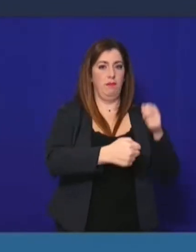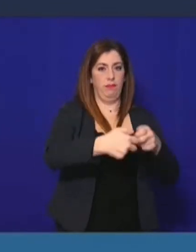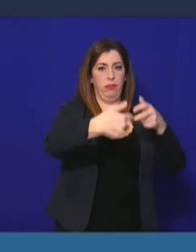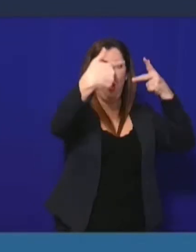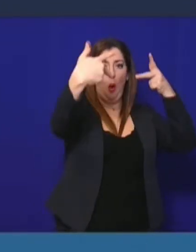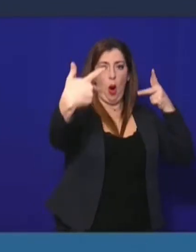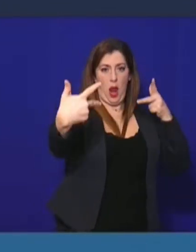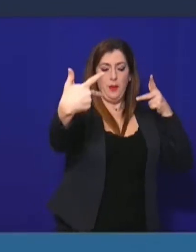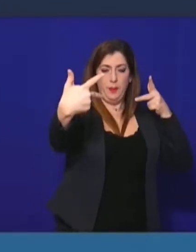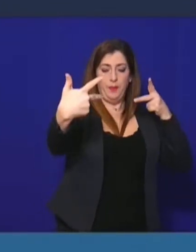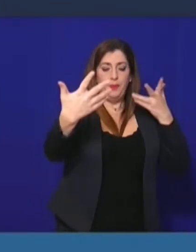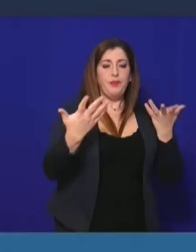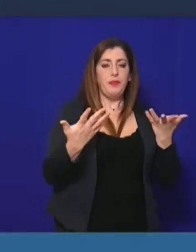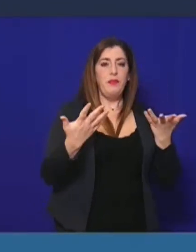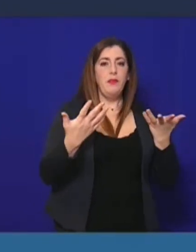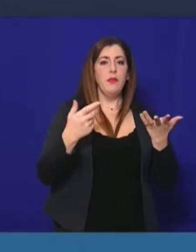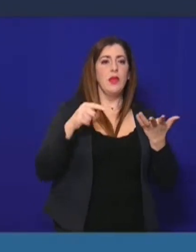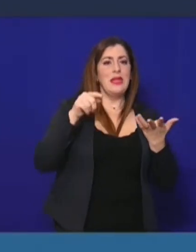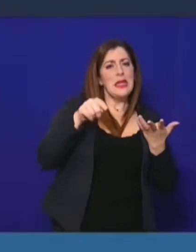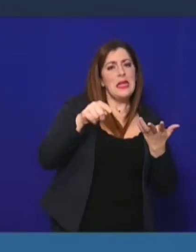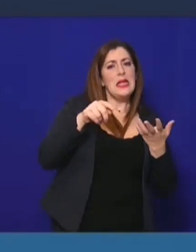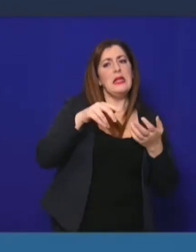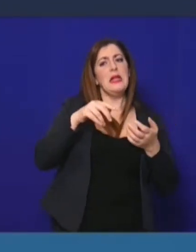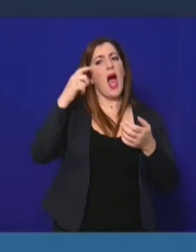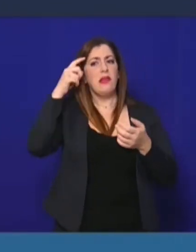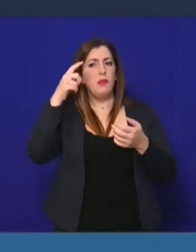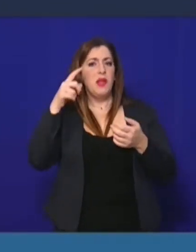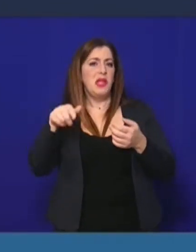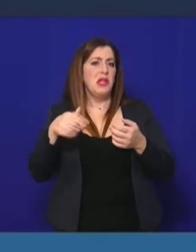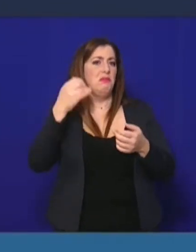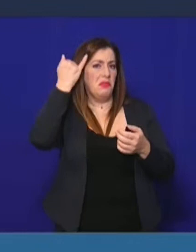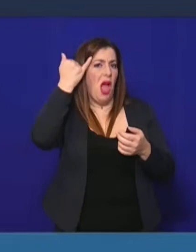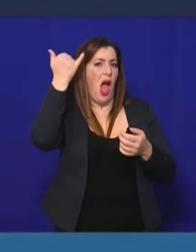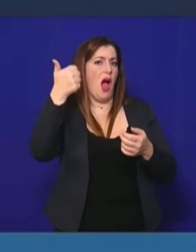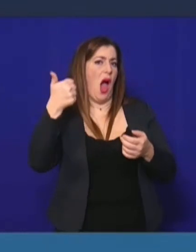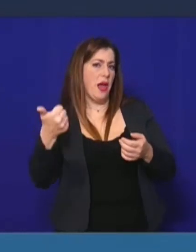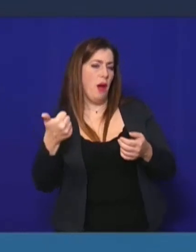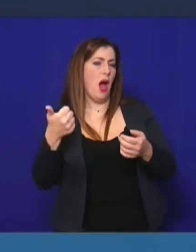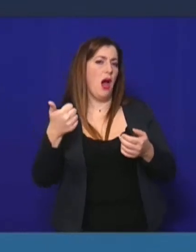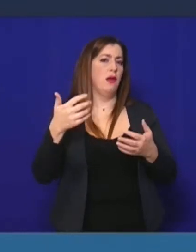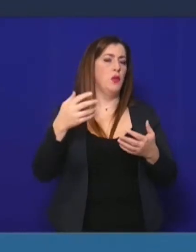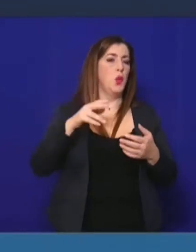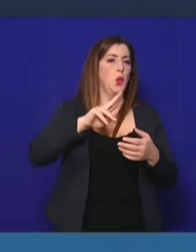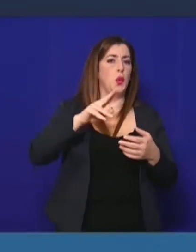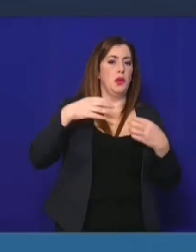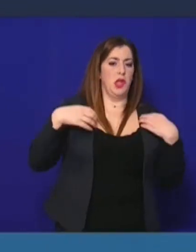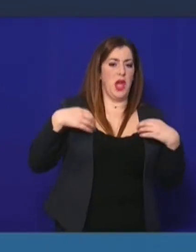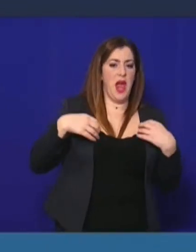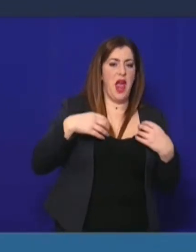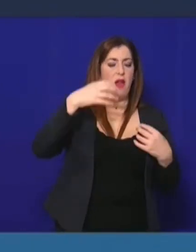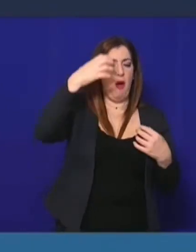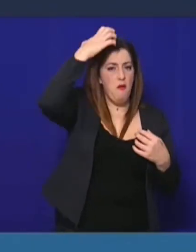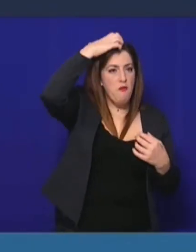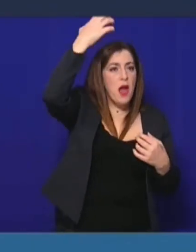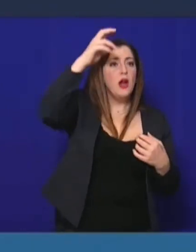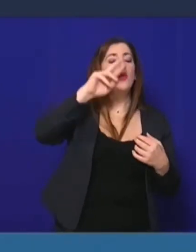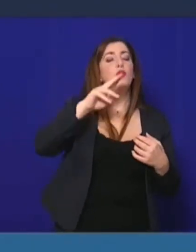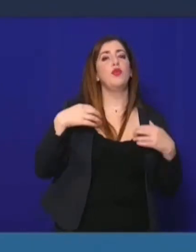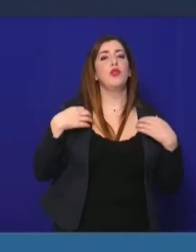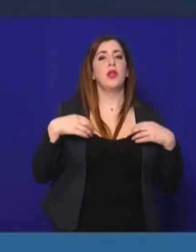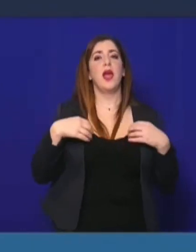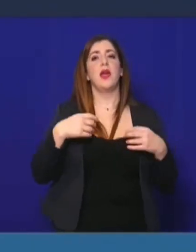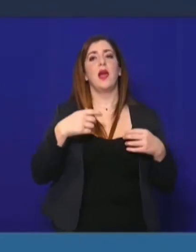online teaching. Tappellax l-skejjel tal-gvern u skejjel tal-Knisja biex jifollowjaw dawn il-modell u għall-ewwel